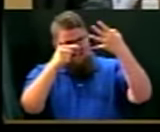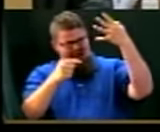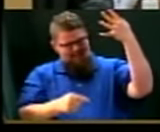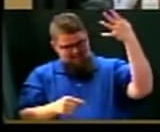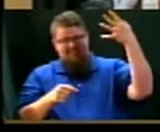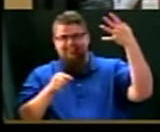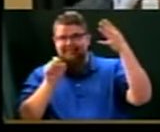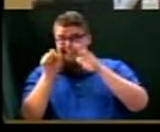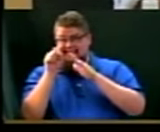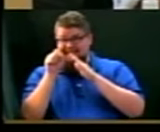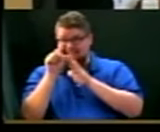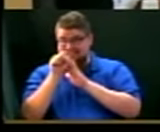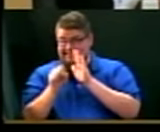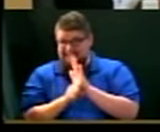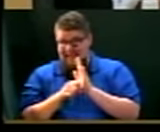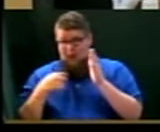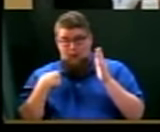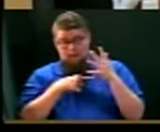know